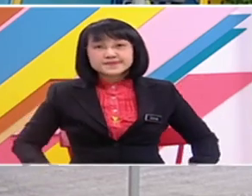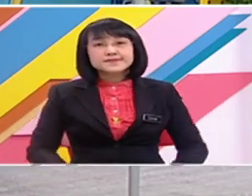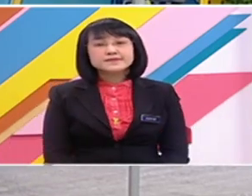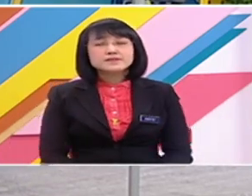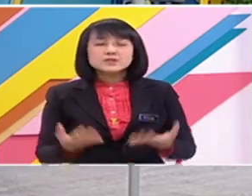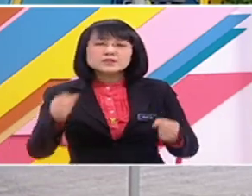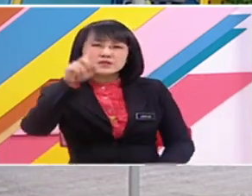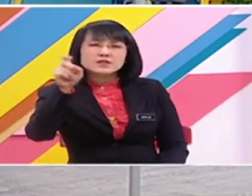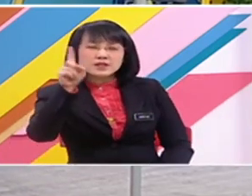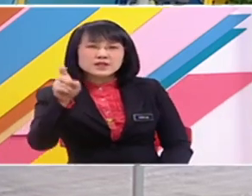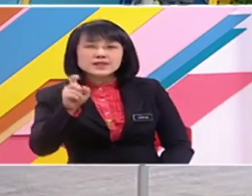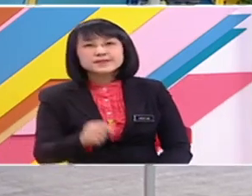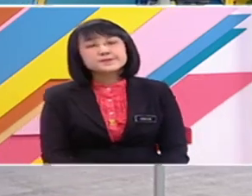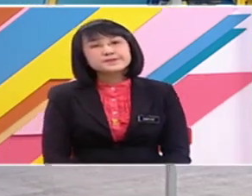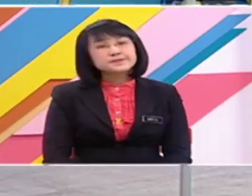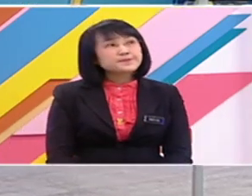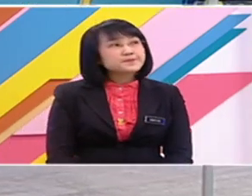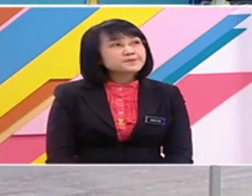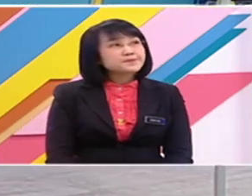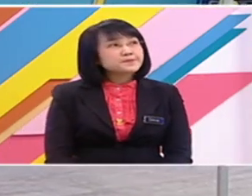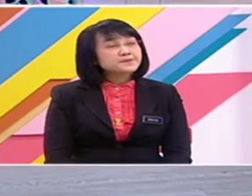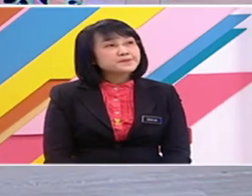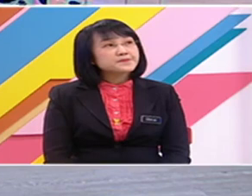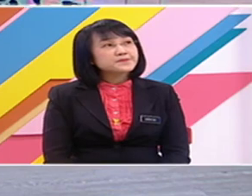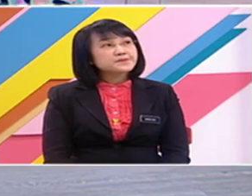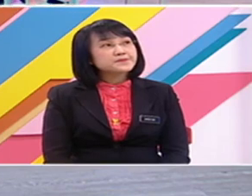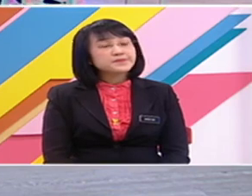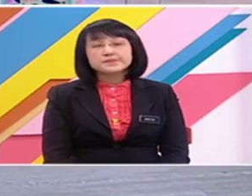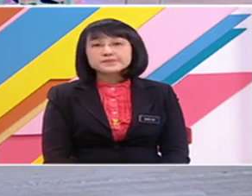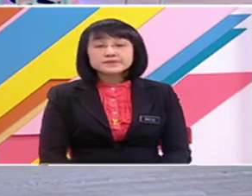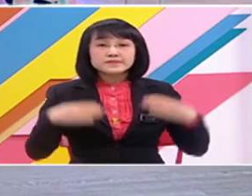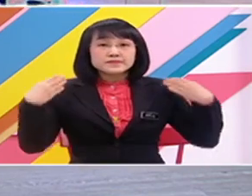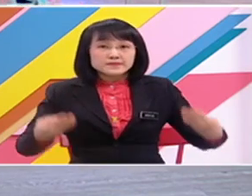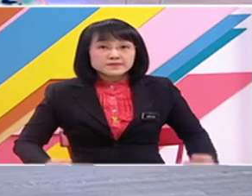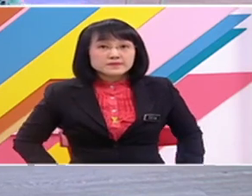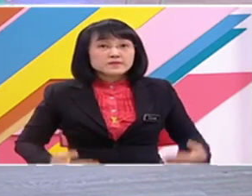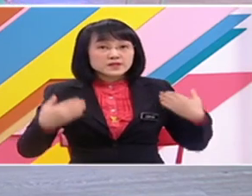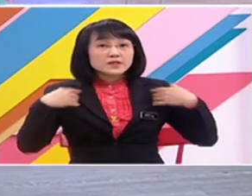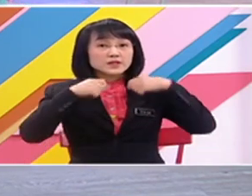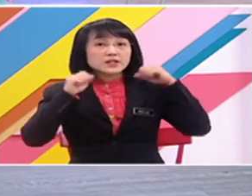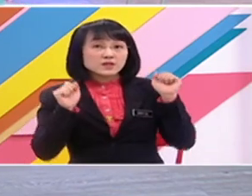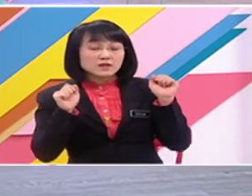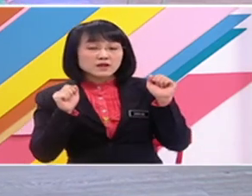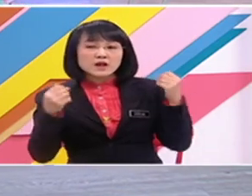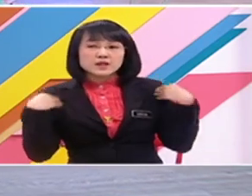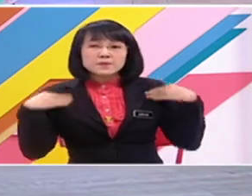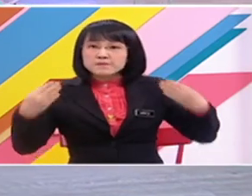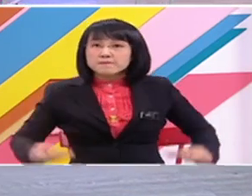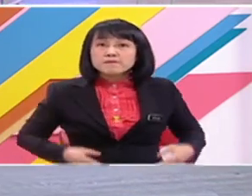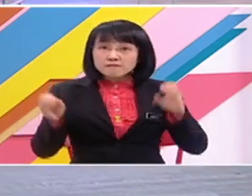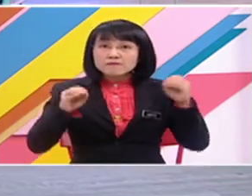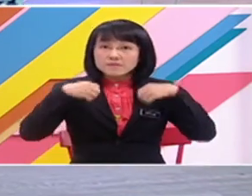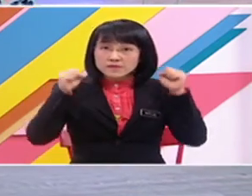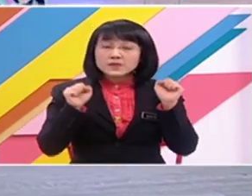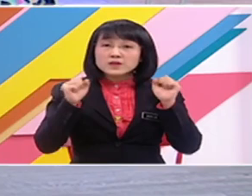ask a question. I noticed from the blouse, it has a collar there. Can we have a blouse without the collar? Yes, you